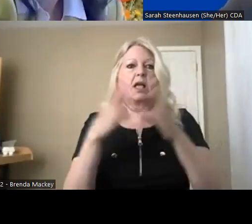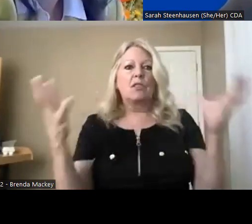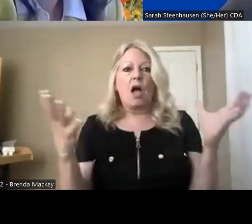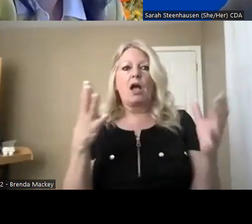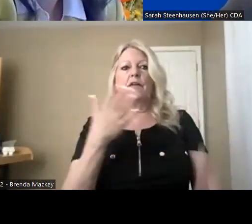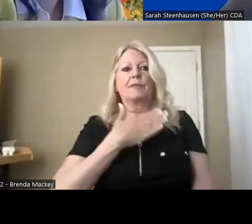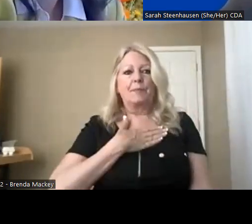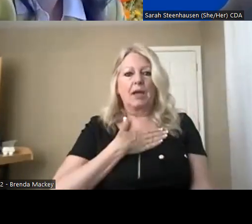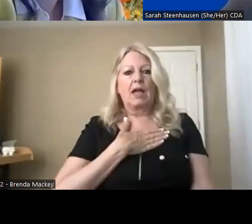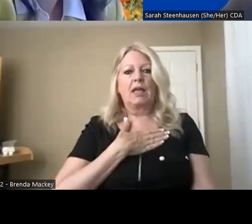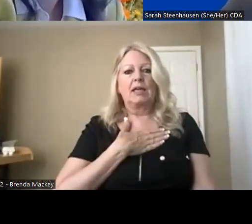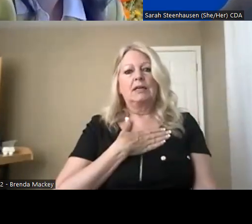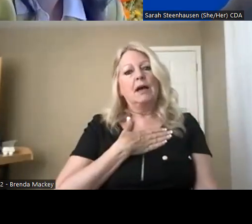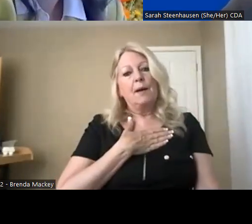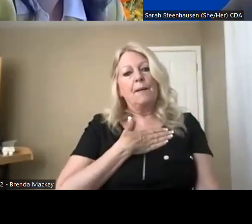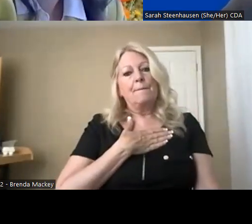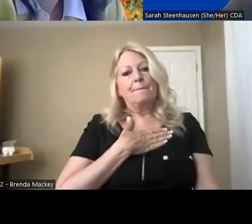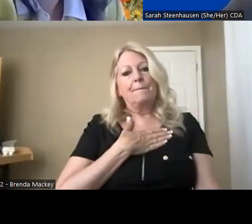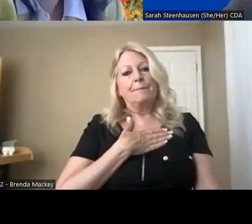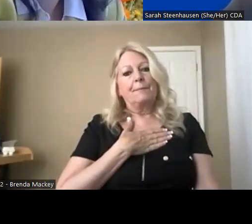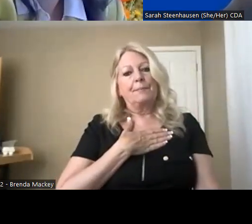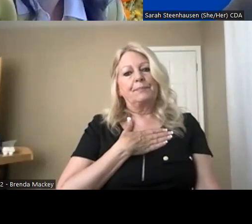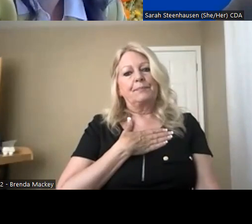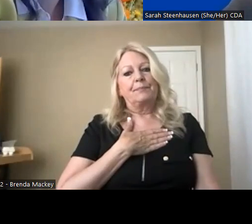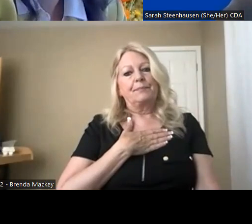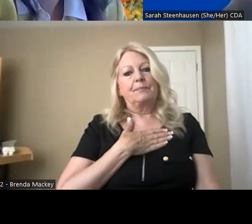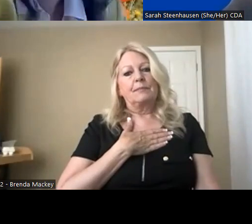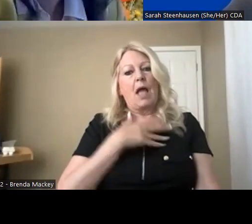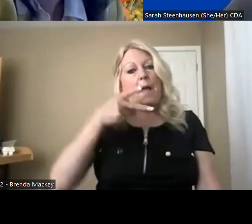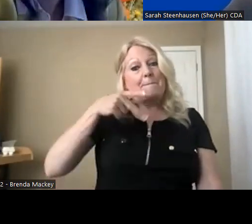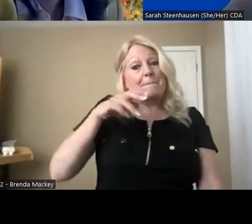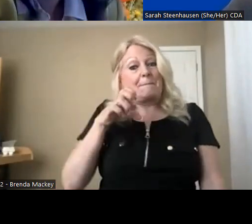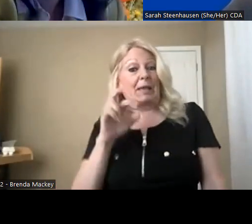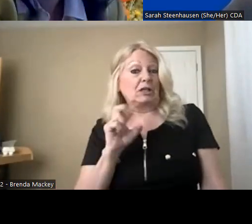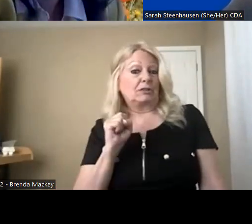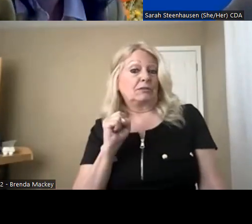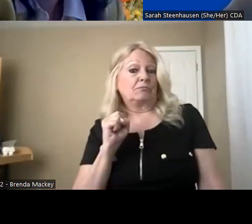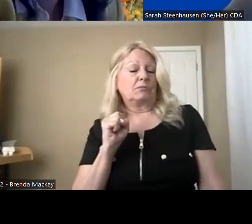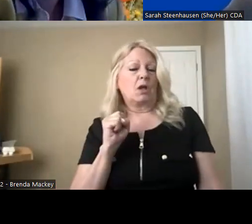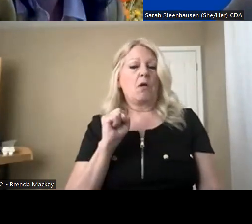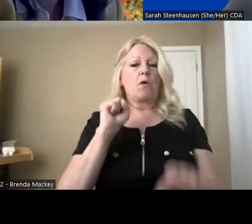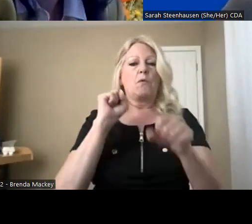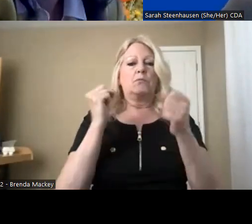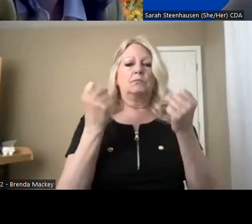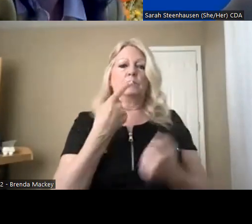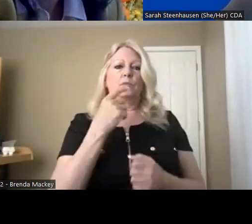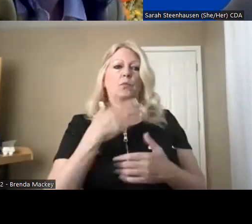my peers have been always willing to do this work for free because they were like the lone